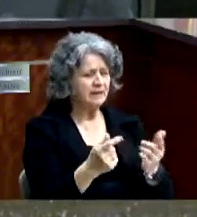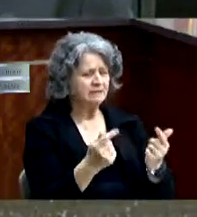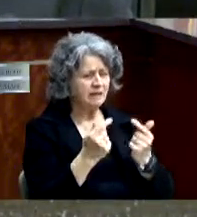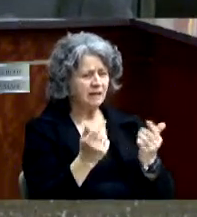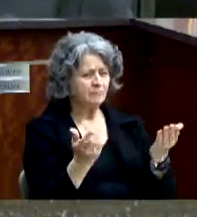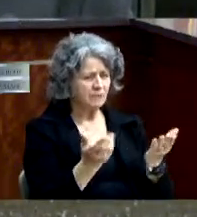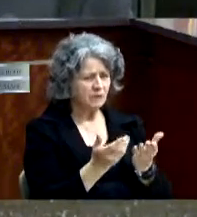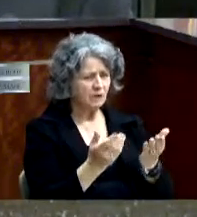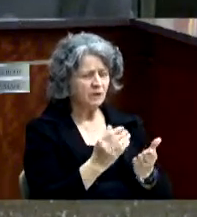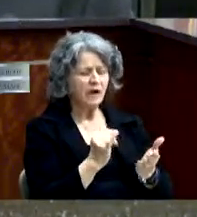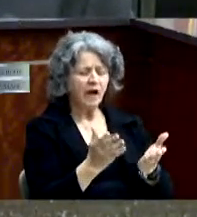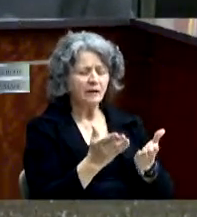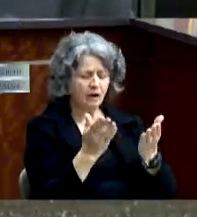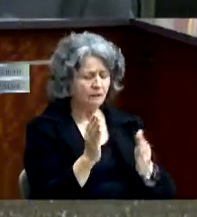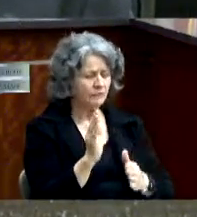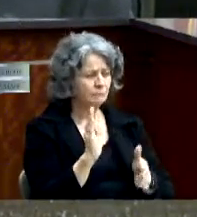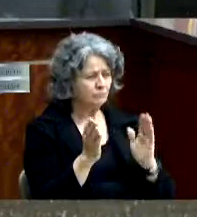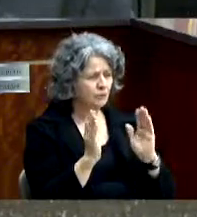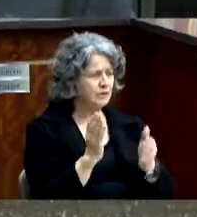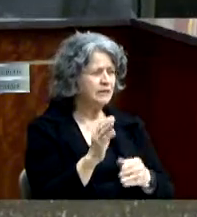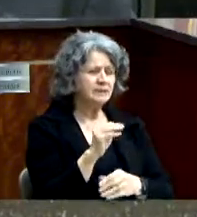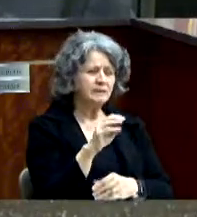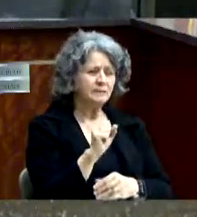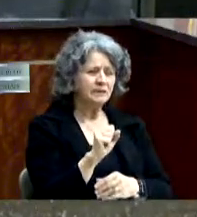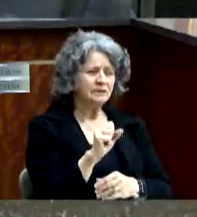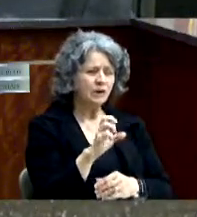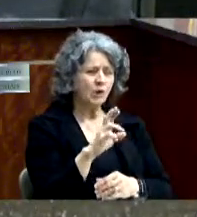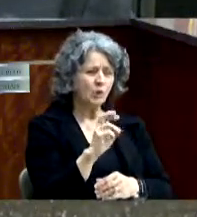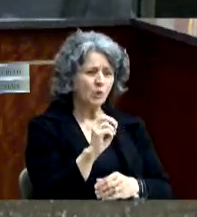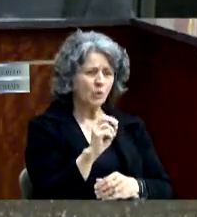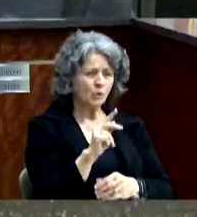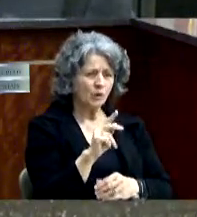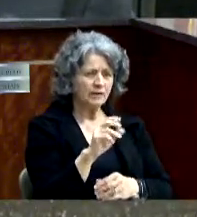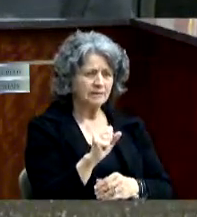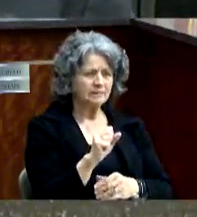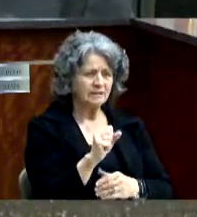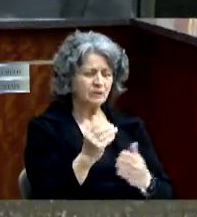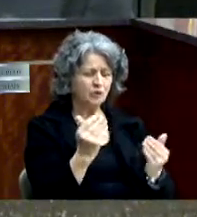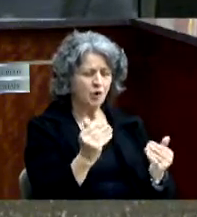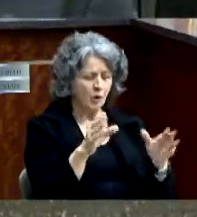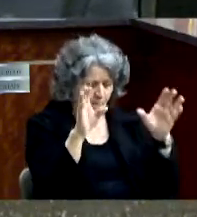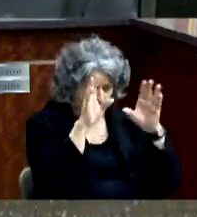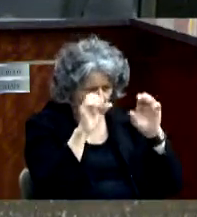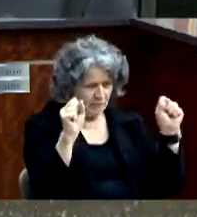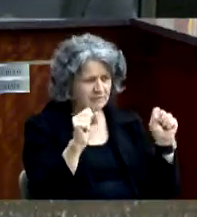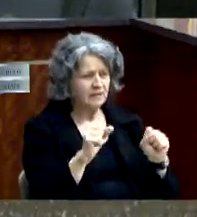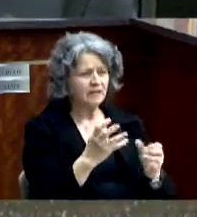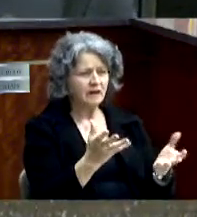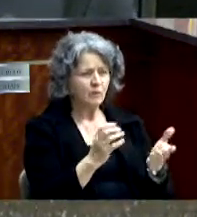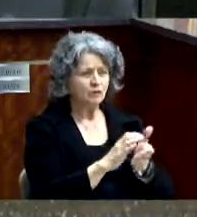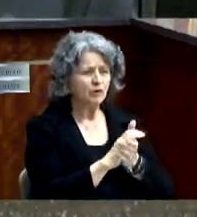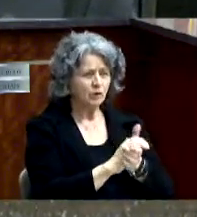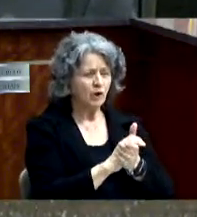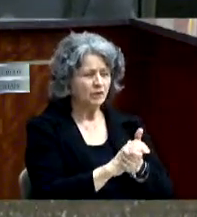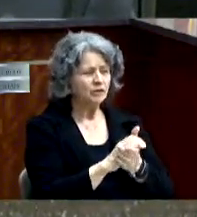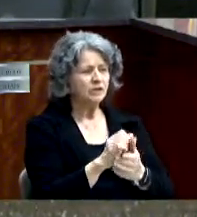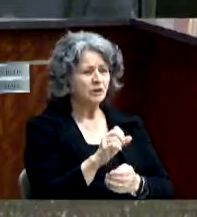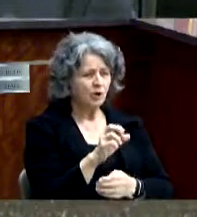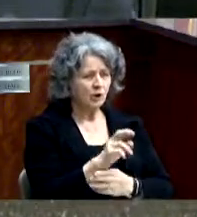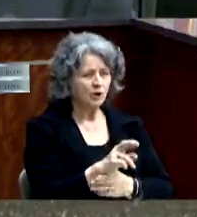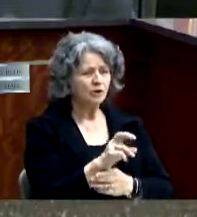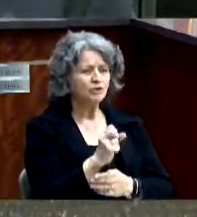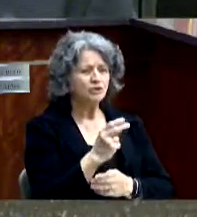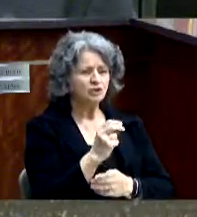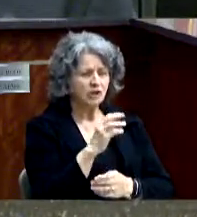council. And Ms. Lou Ann Crook is the current president of that organization. I want to congratulate Lou Ann. She